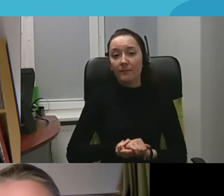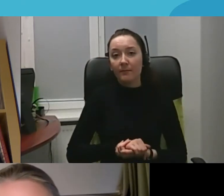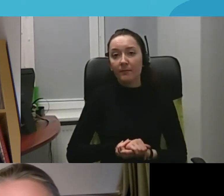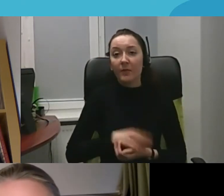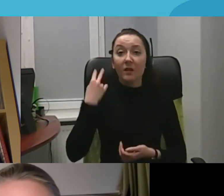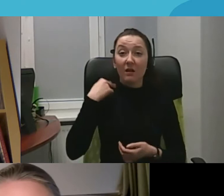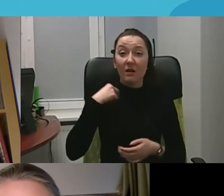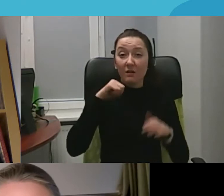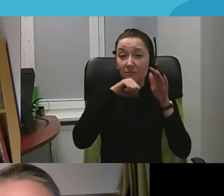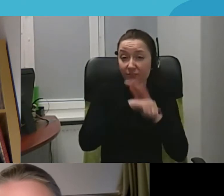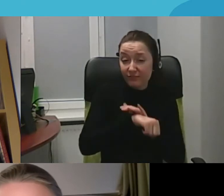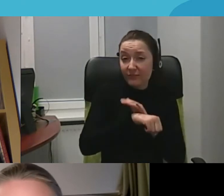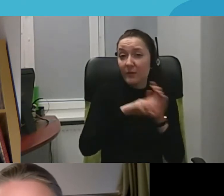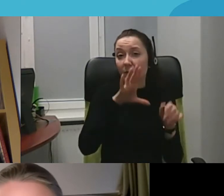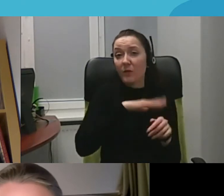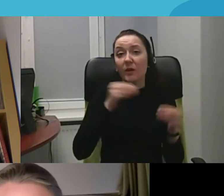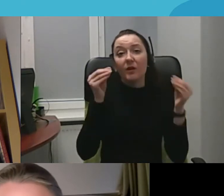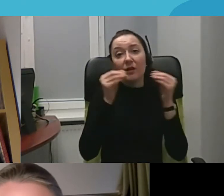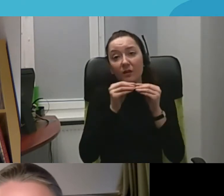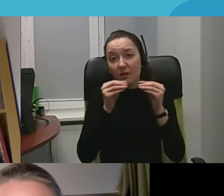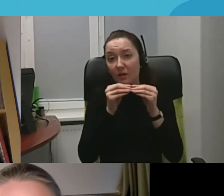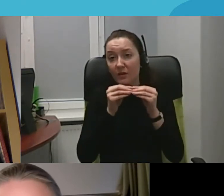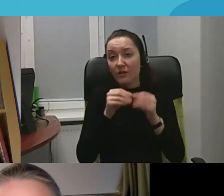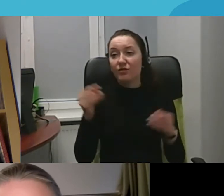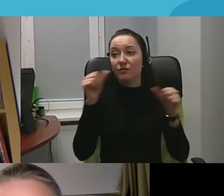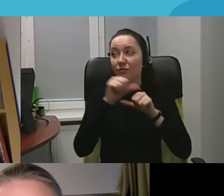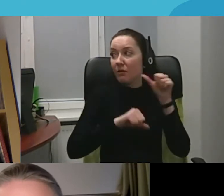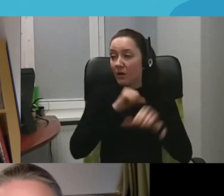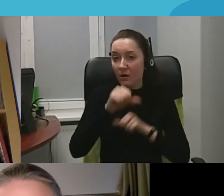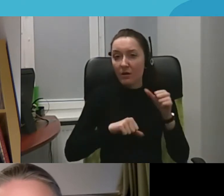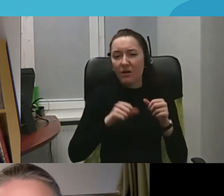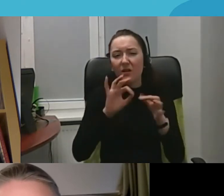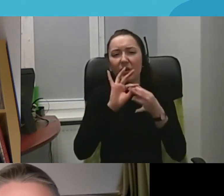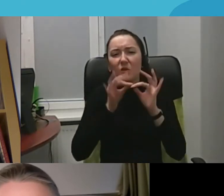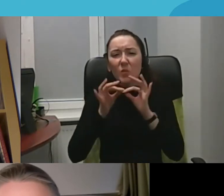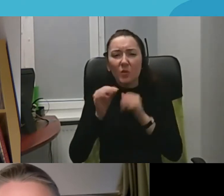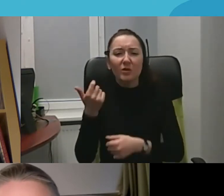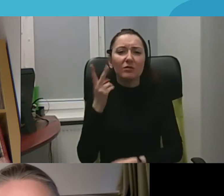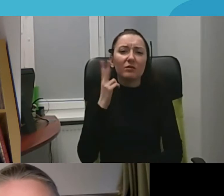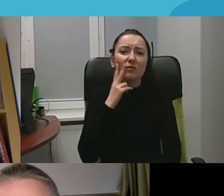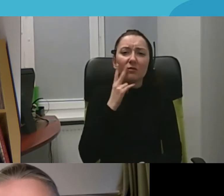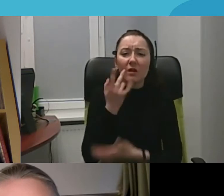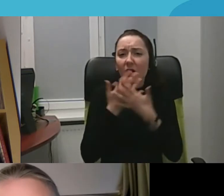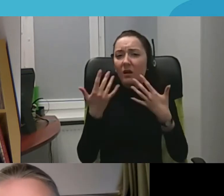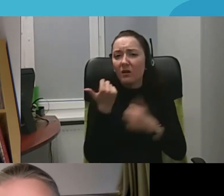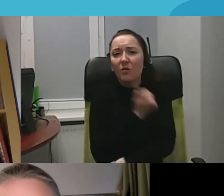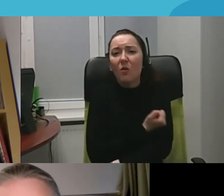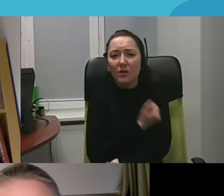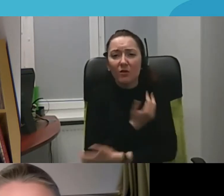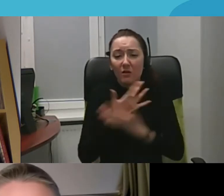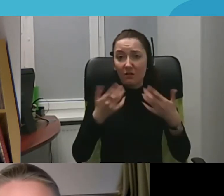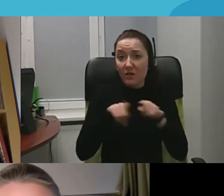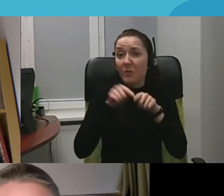minor crime-related, drug-related crimes. Also in the case of foreigners who have been targeted by